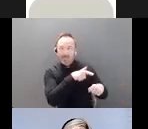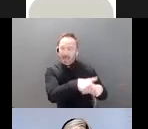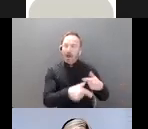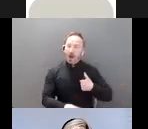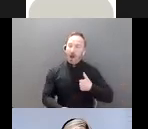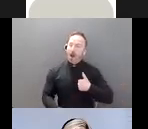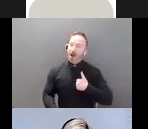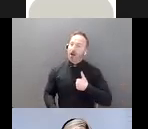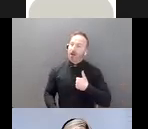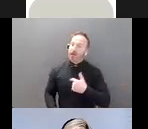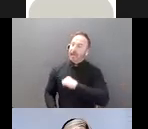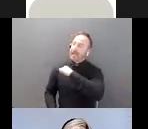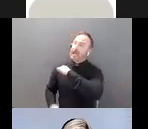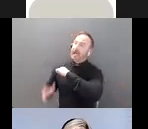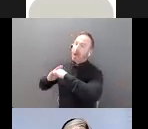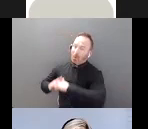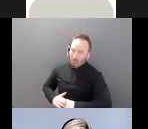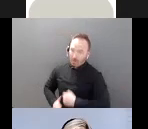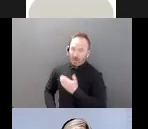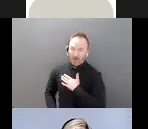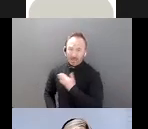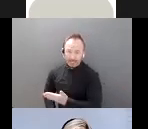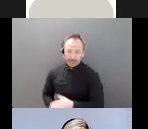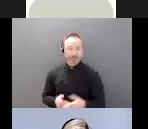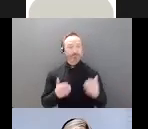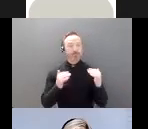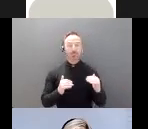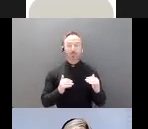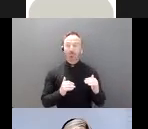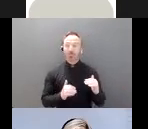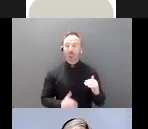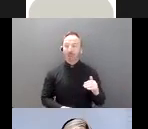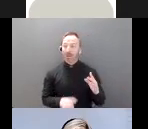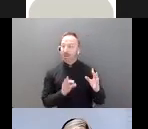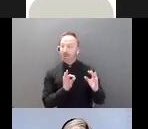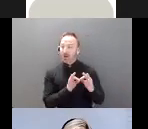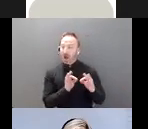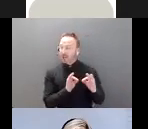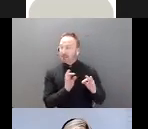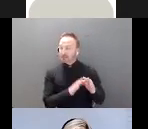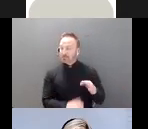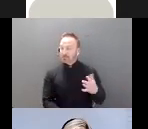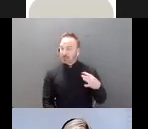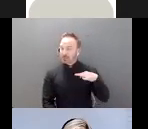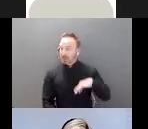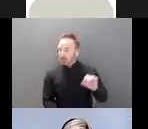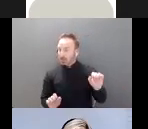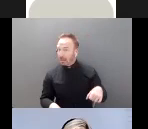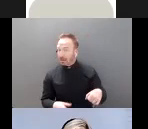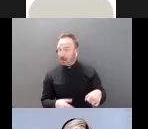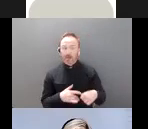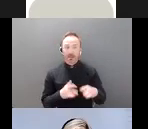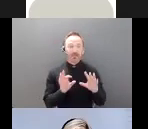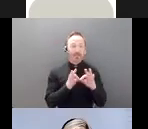family mediation. It's cost effective, right? Where, family members right now with the